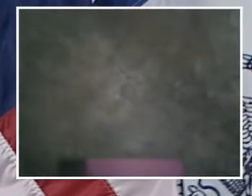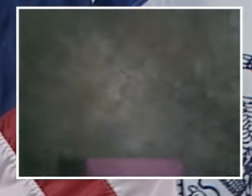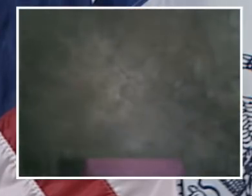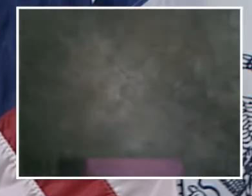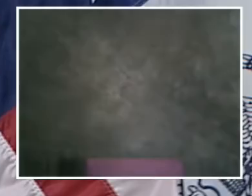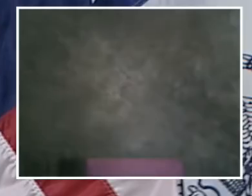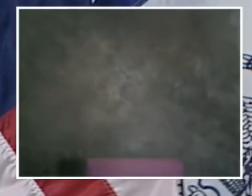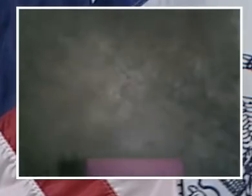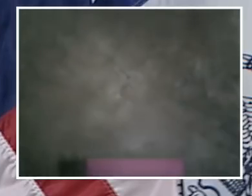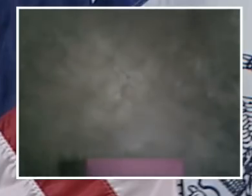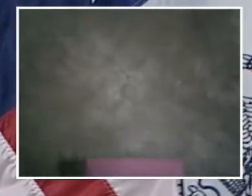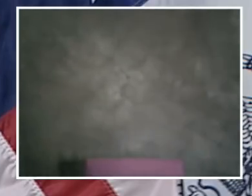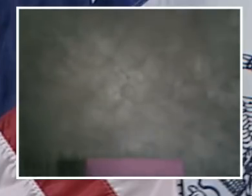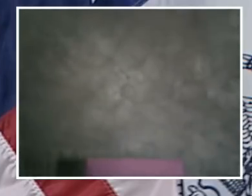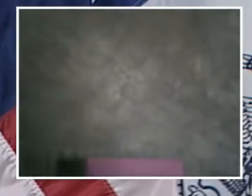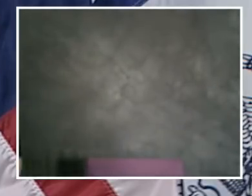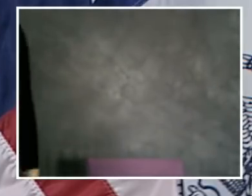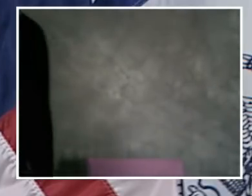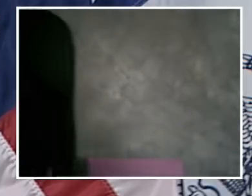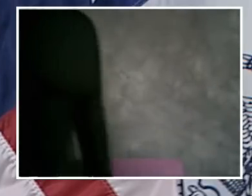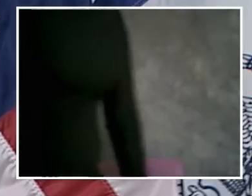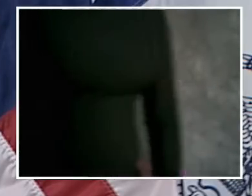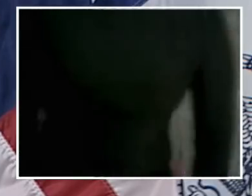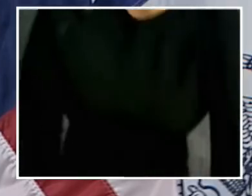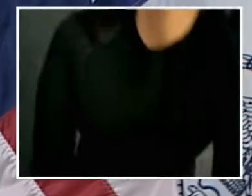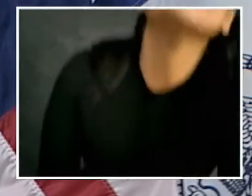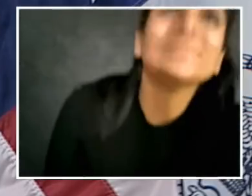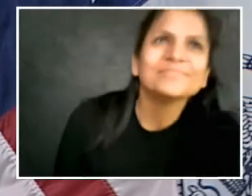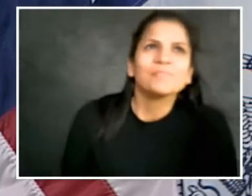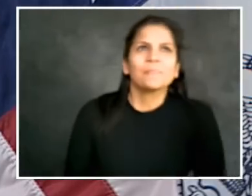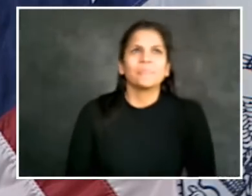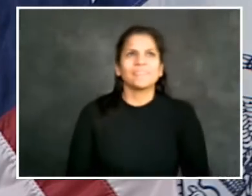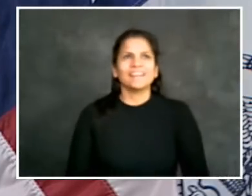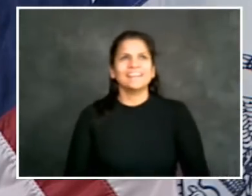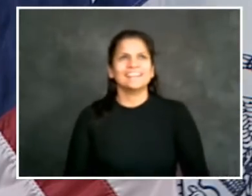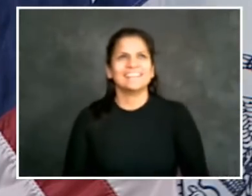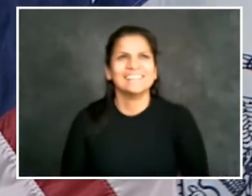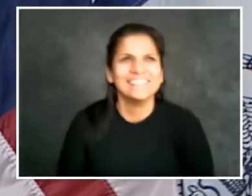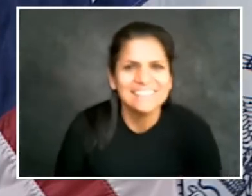salir delante cuando la vida se pone más difícil.